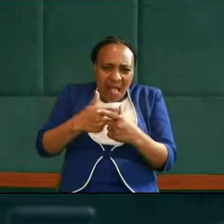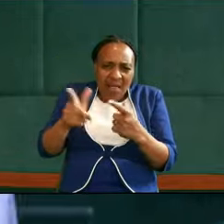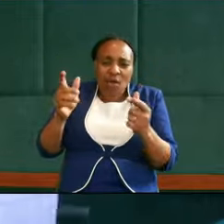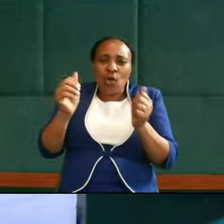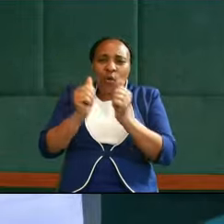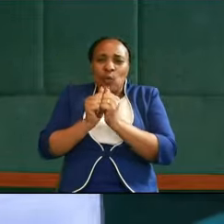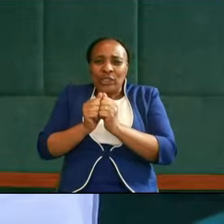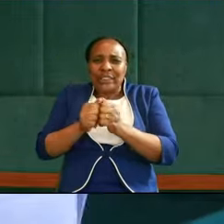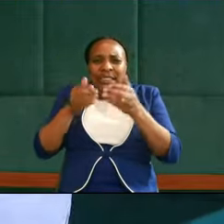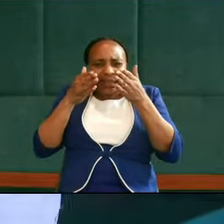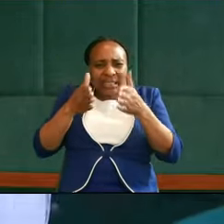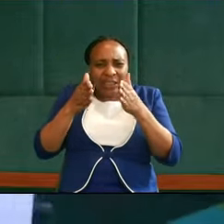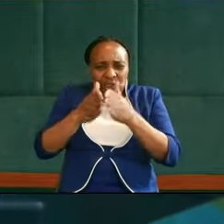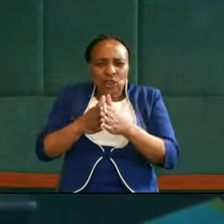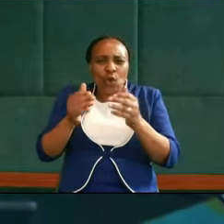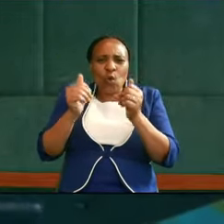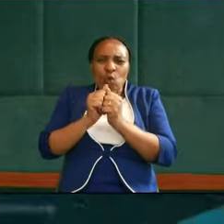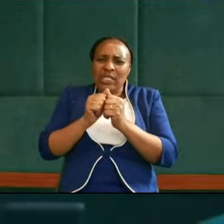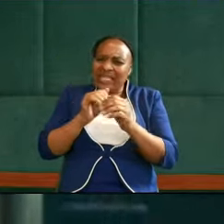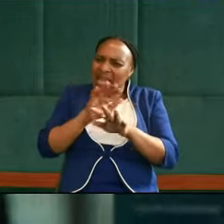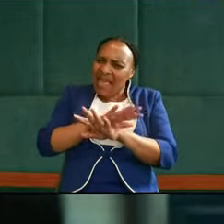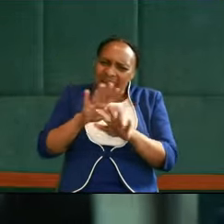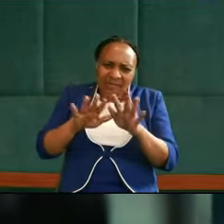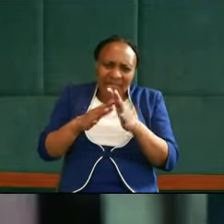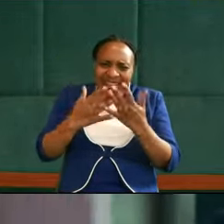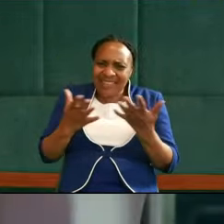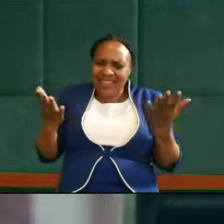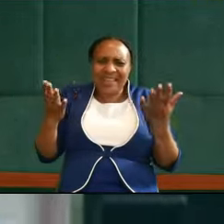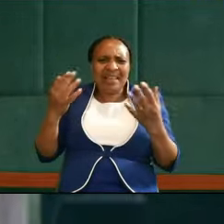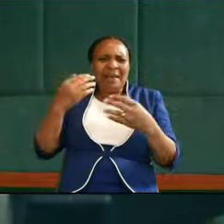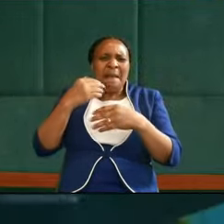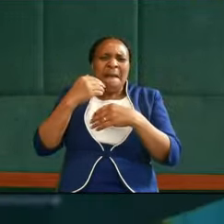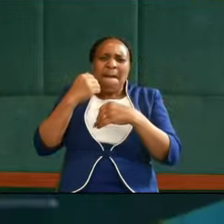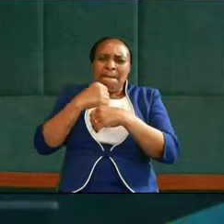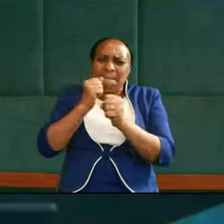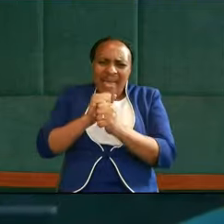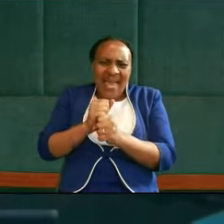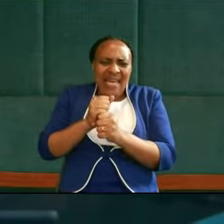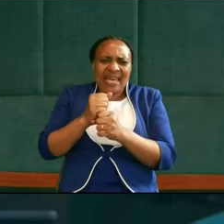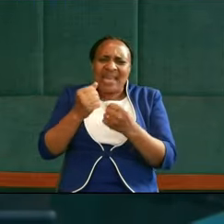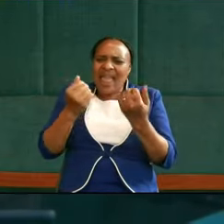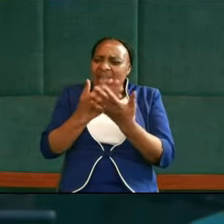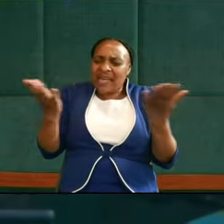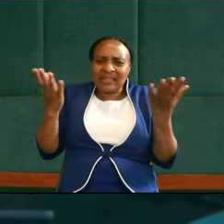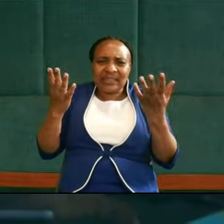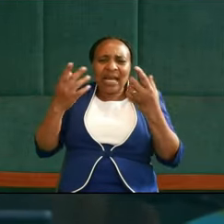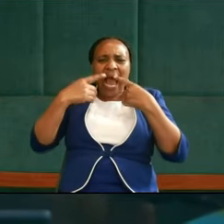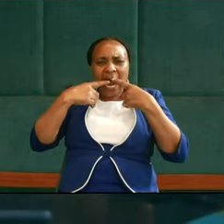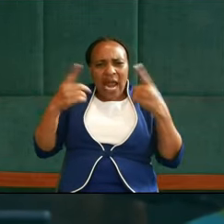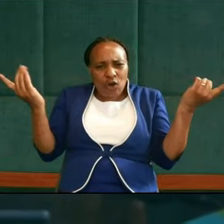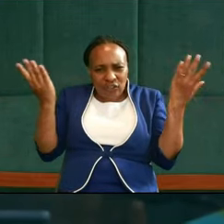gayism and lesbianism. They make no gray area. They were clear.